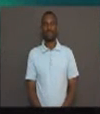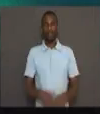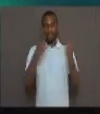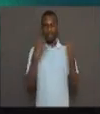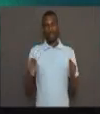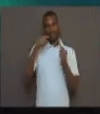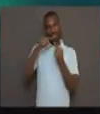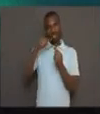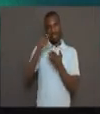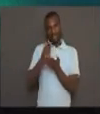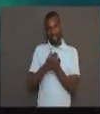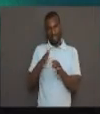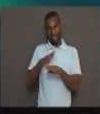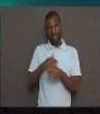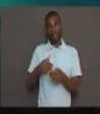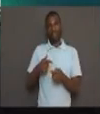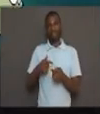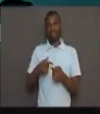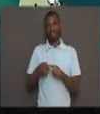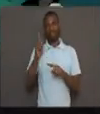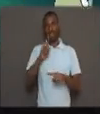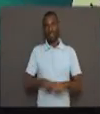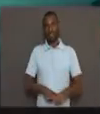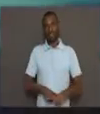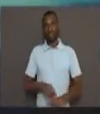Let's get back to our lesson.